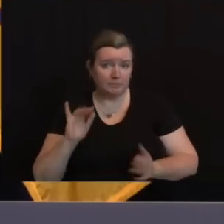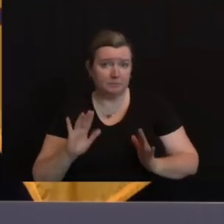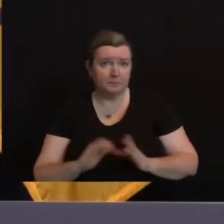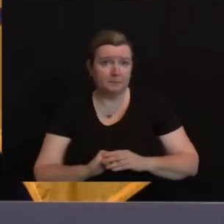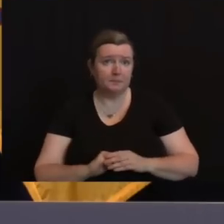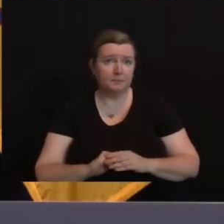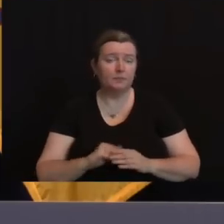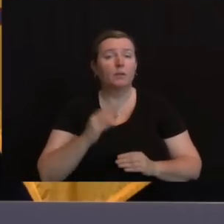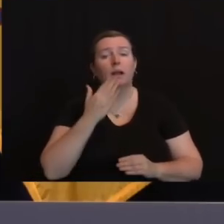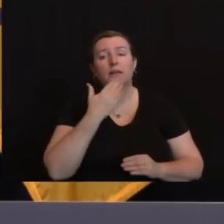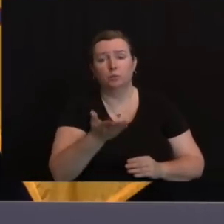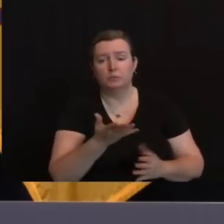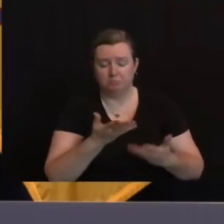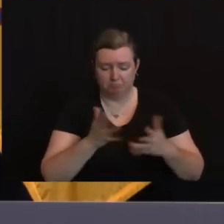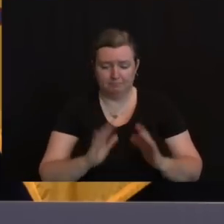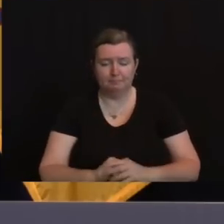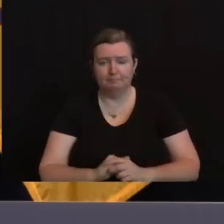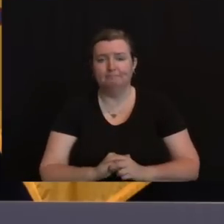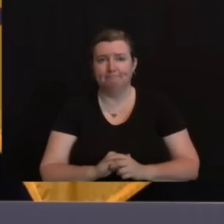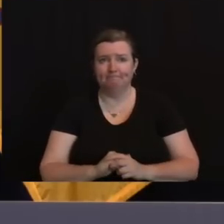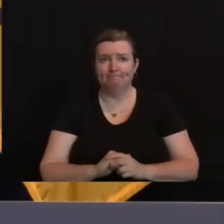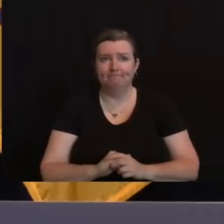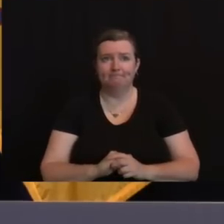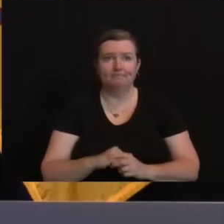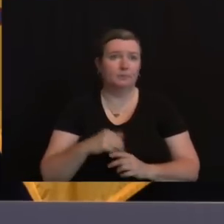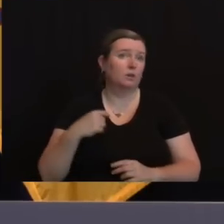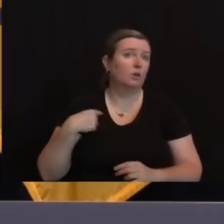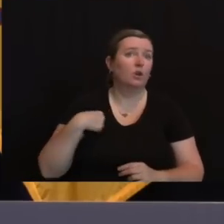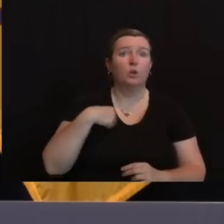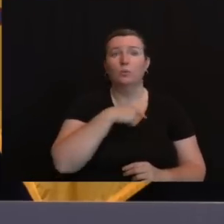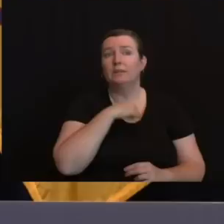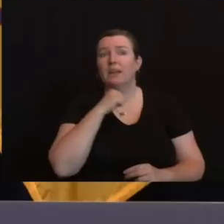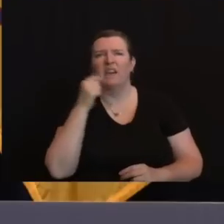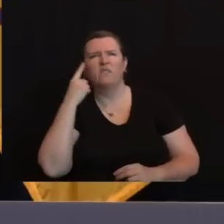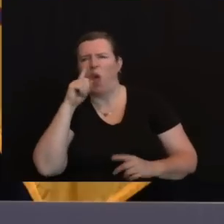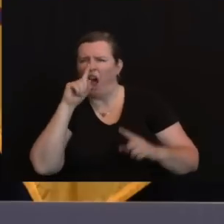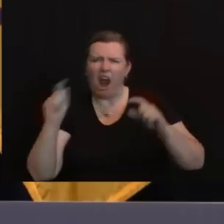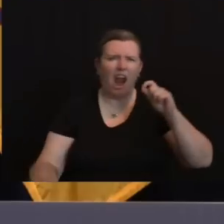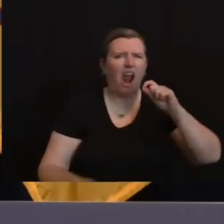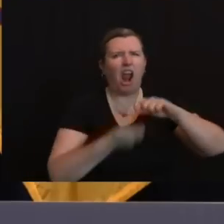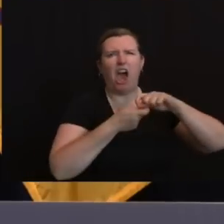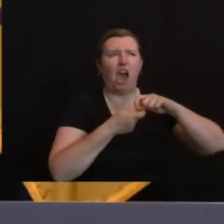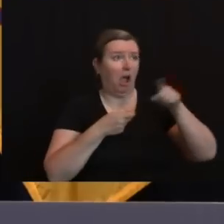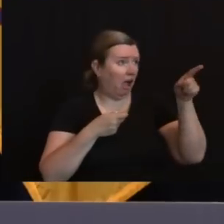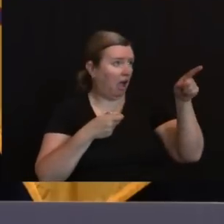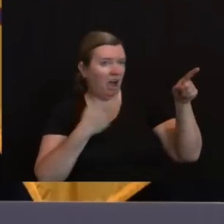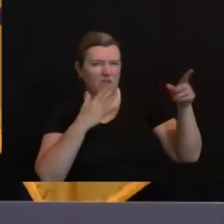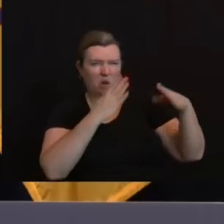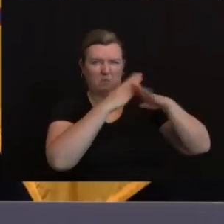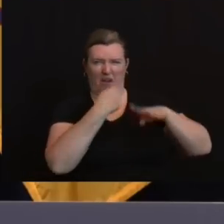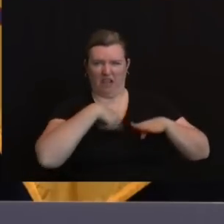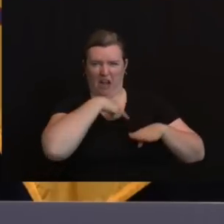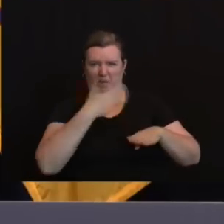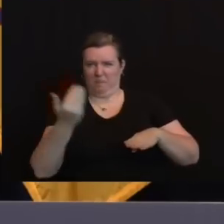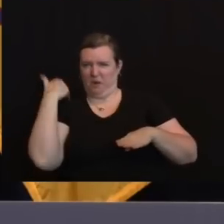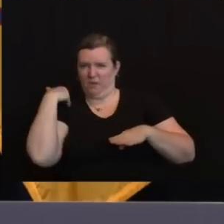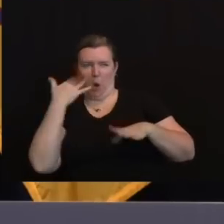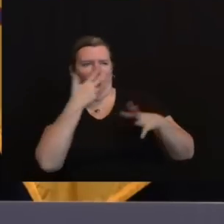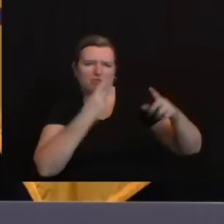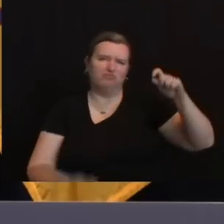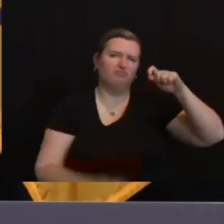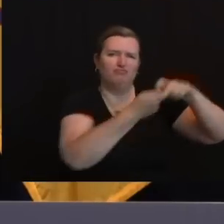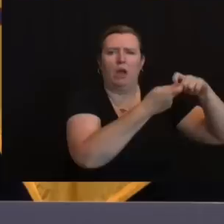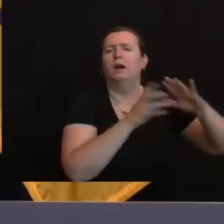thank you again. We've gone through no retaliation, no hidden agenda. We've gone through hell. We want to do everything